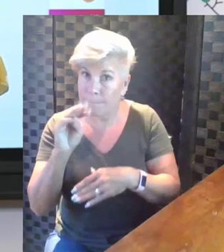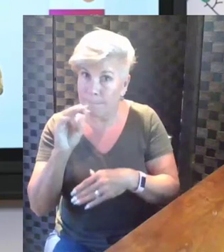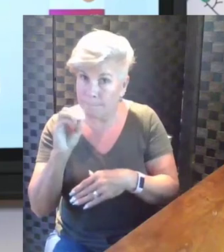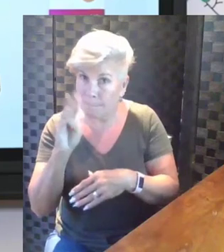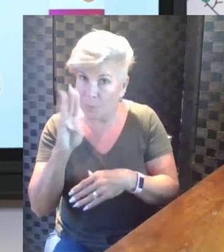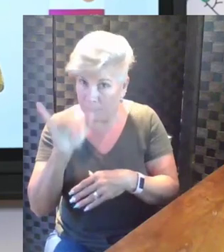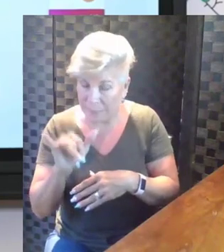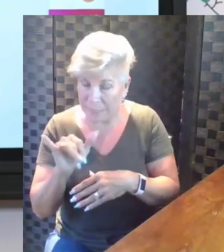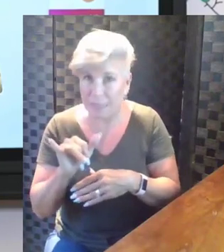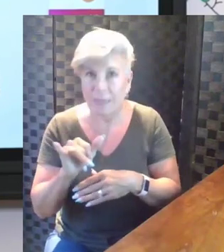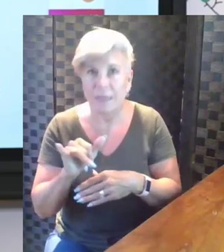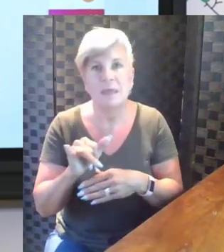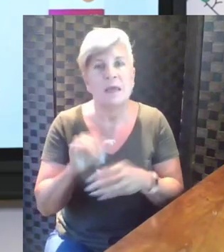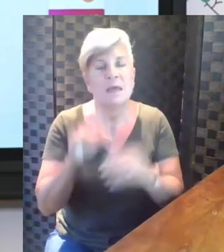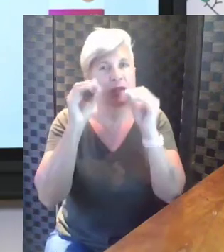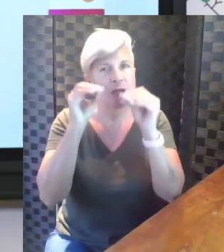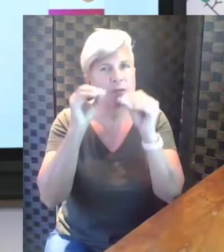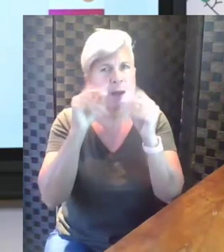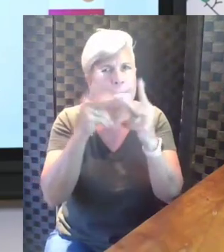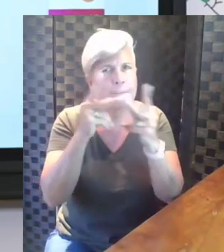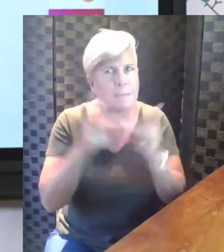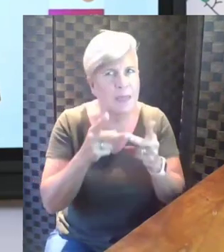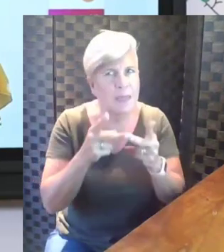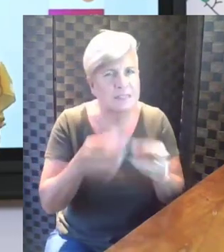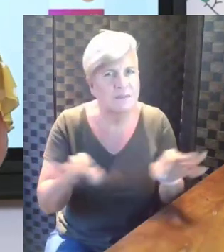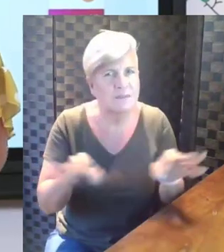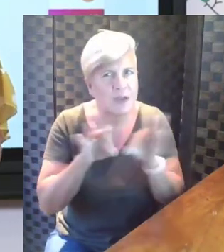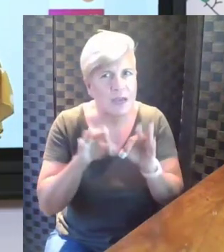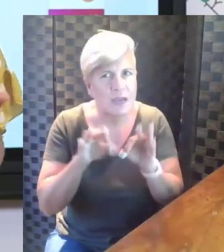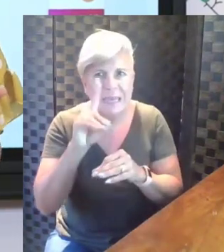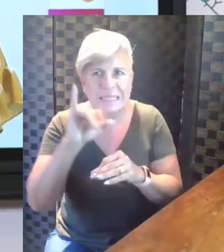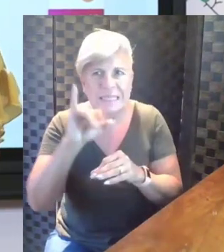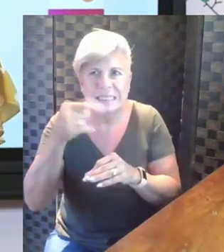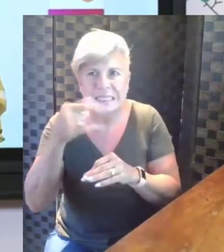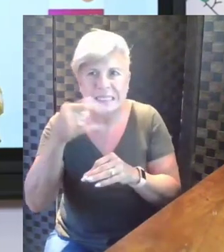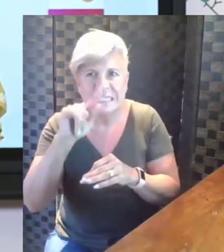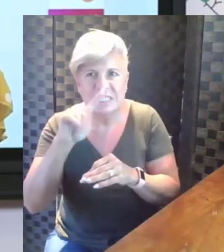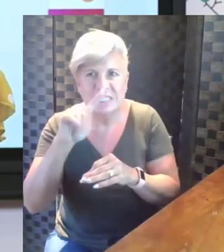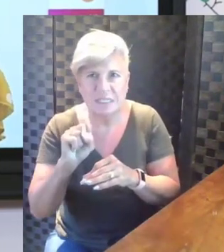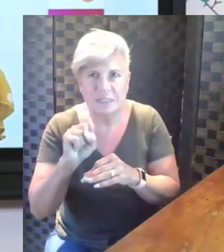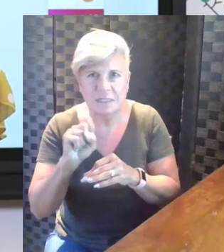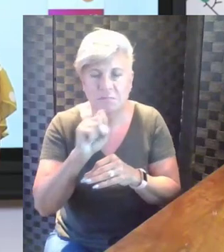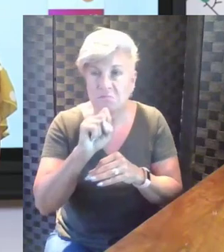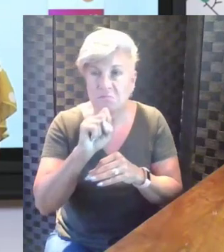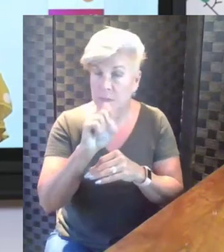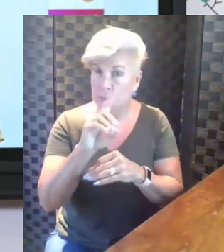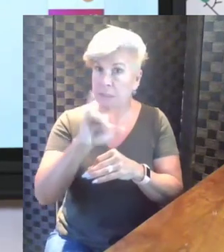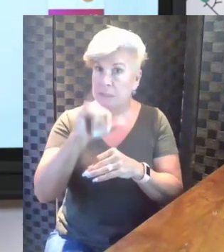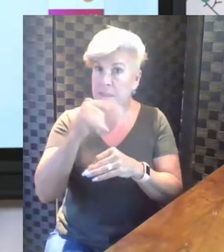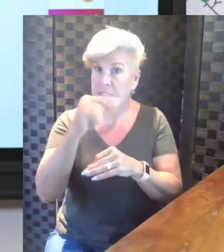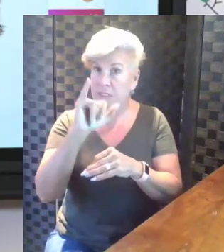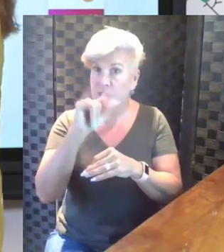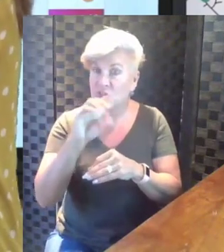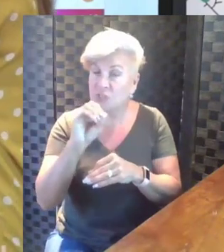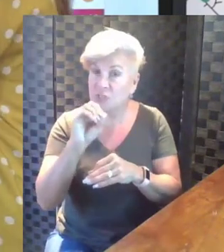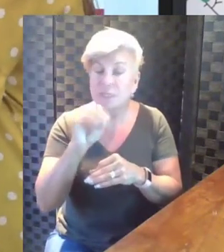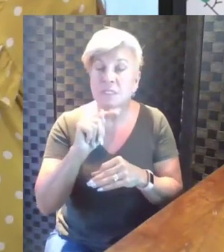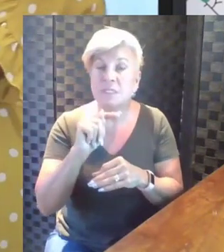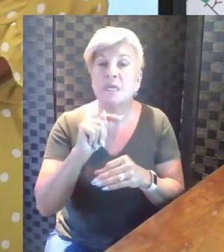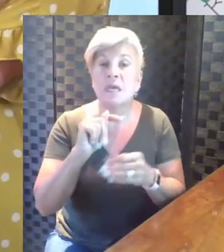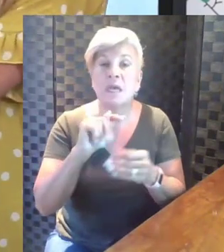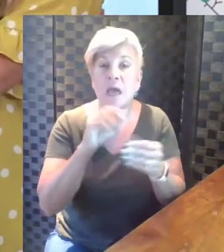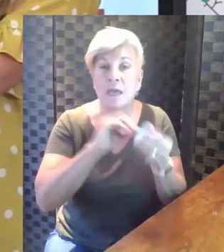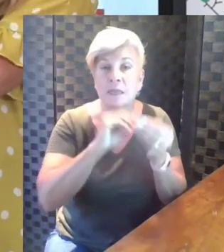out about place value in digits. We learned that a digit can be any number from 0 to 9, and that some numbers,